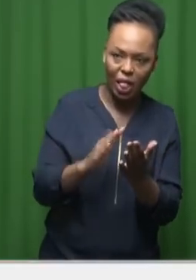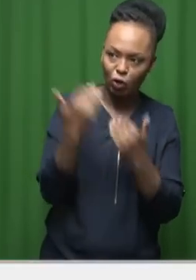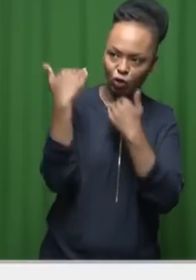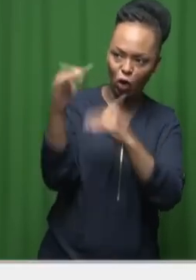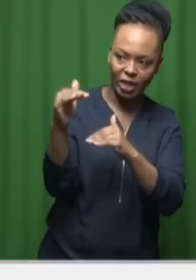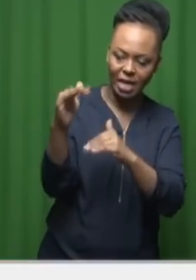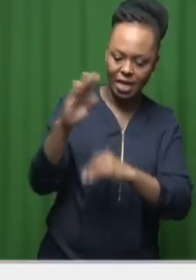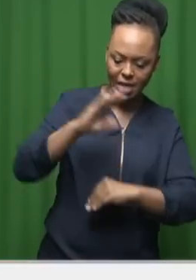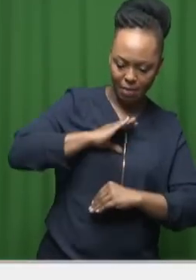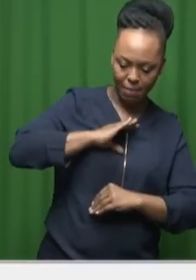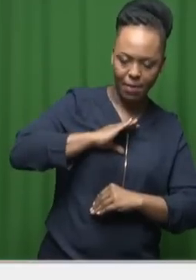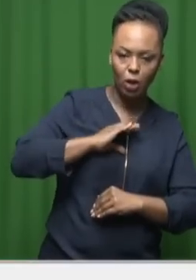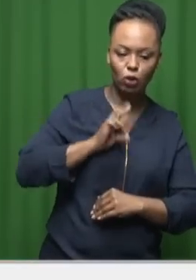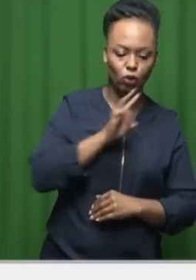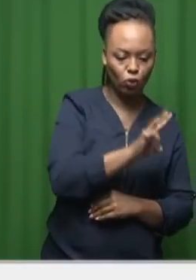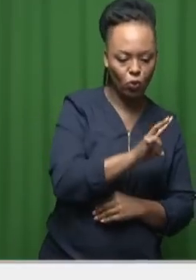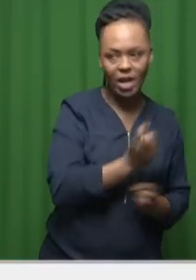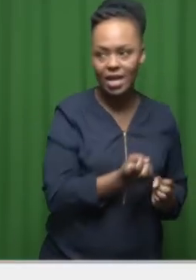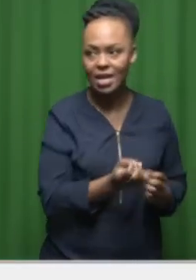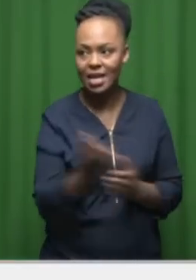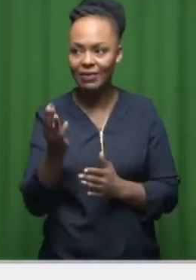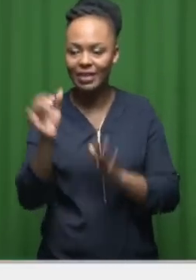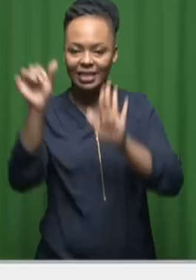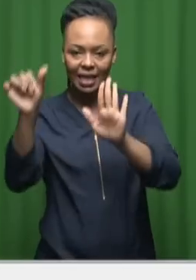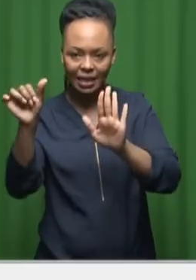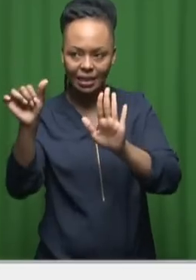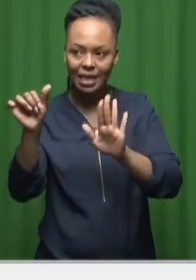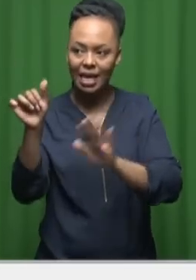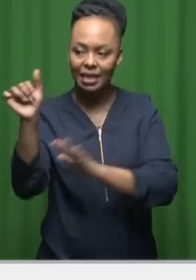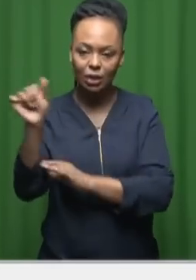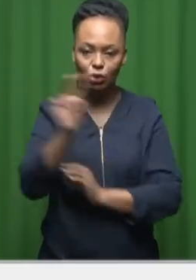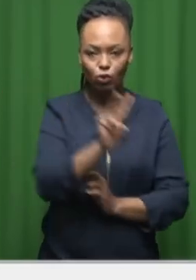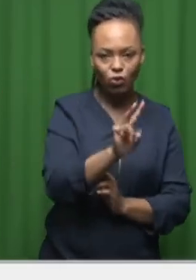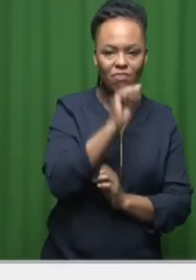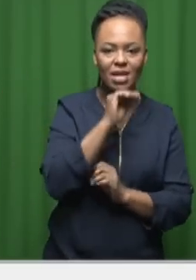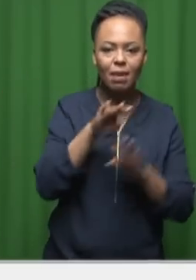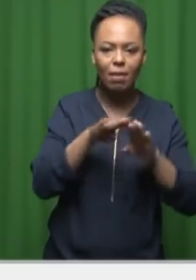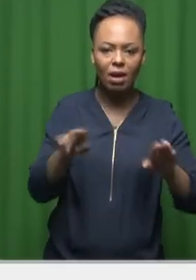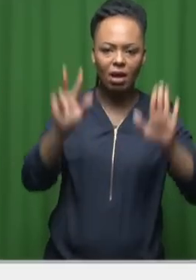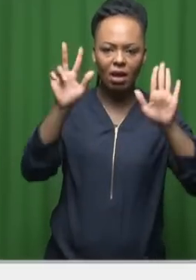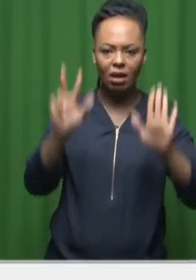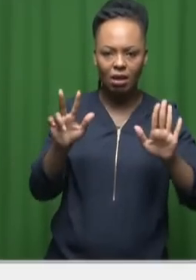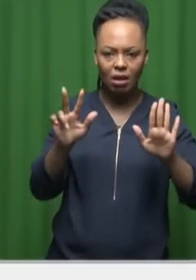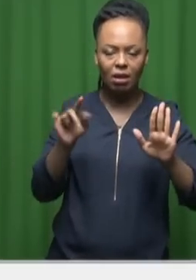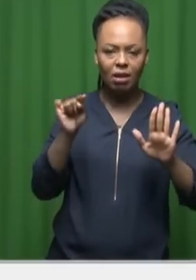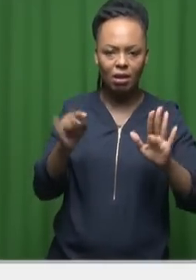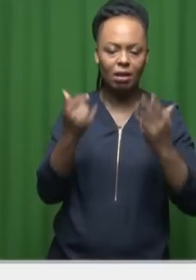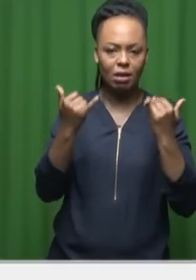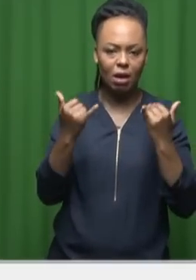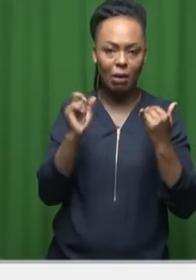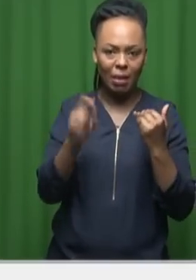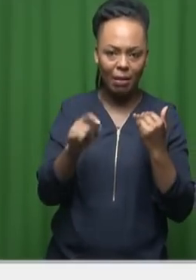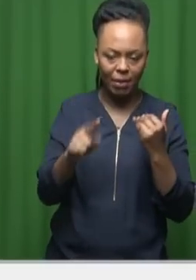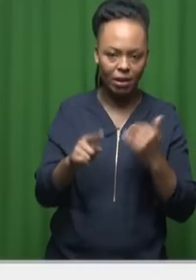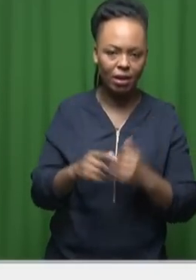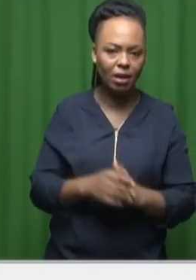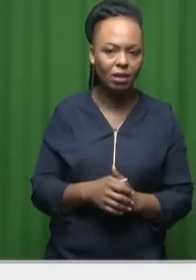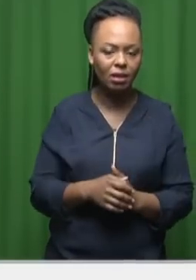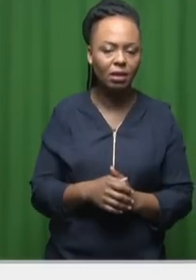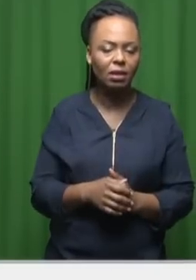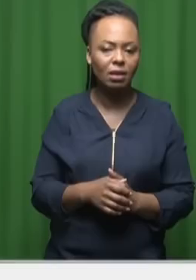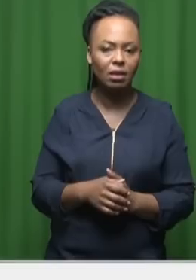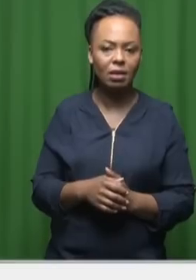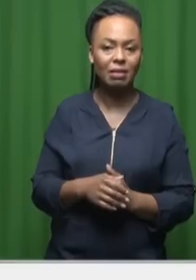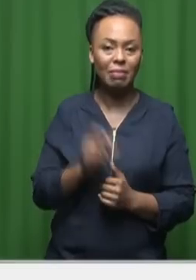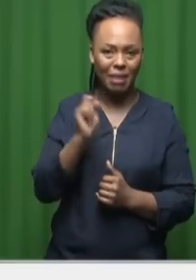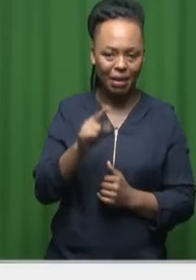2 and we have to give 6. And the 6 and 2 makes 8. So it's really a bit of a storm in a teacup. It's